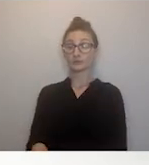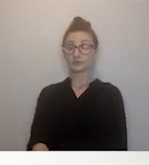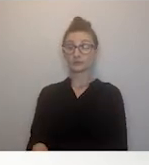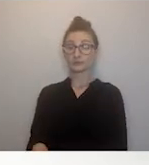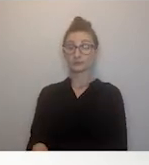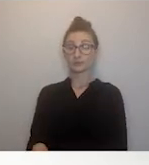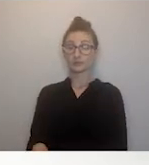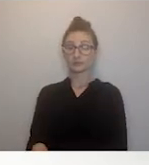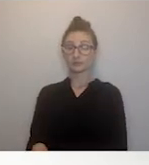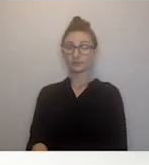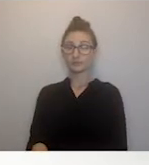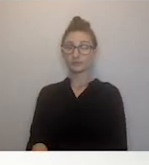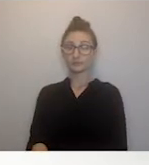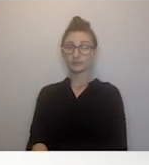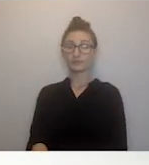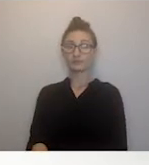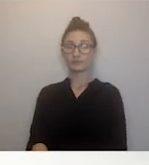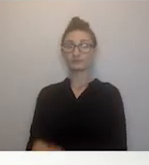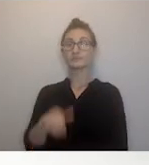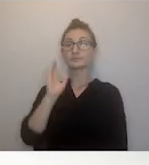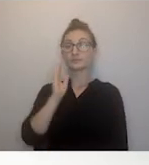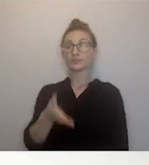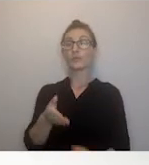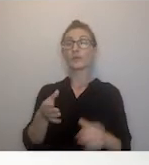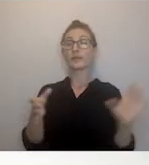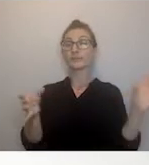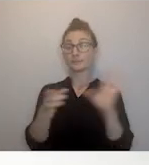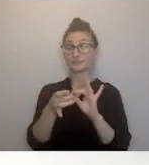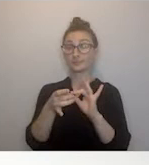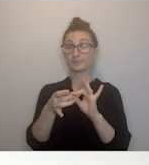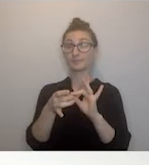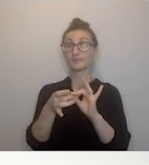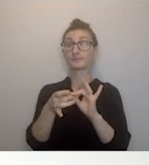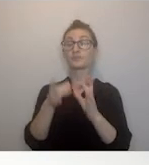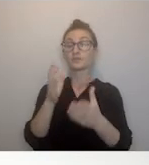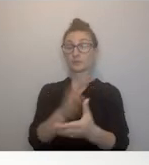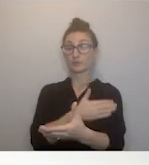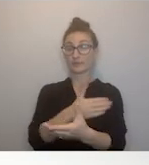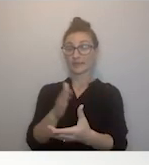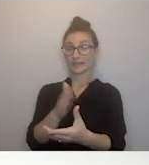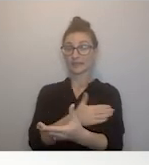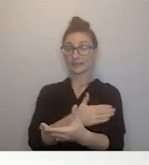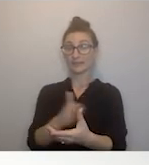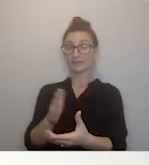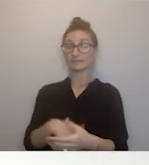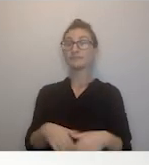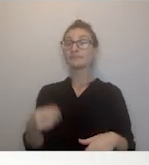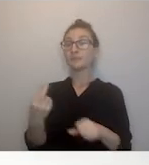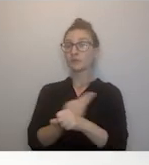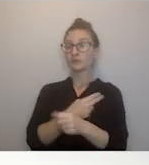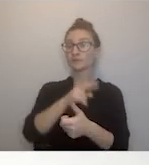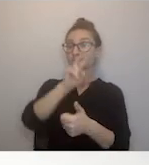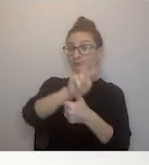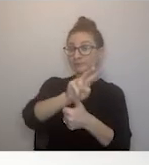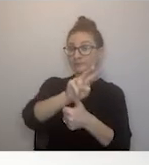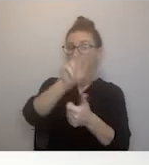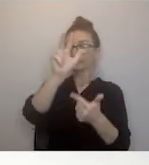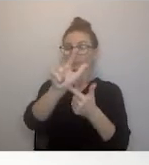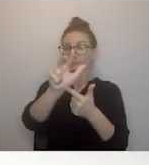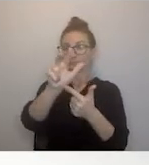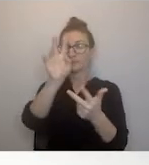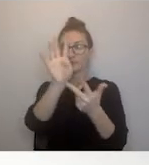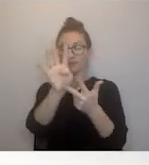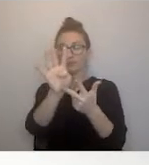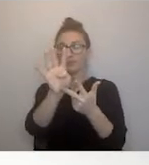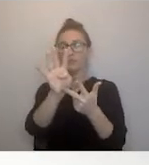your 3 pattern, and your 4 pattern. And then we pair those actions to music that uses the 2, the 3,